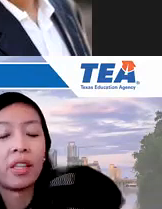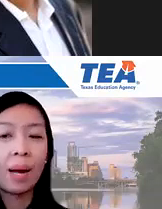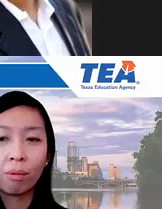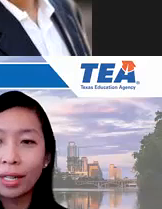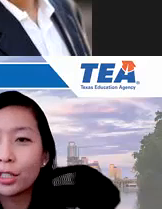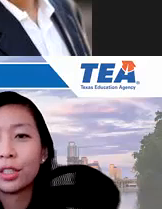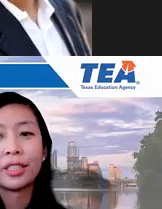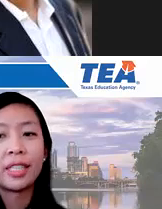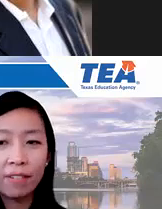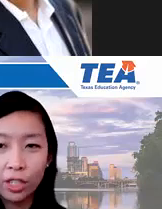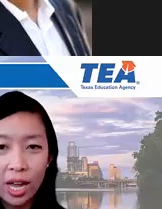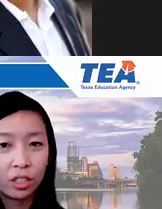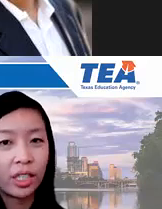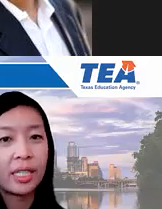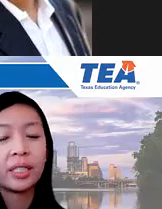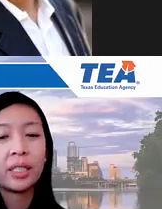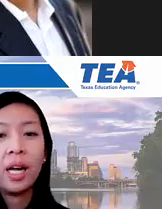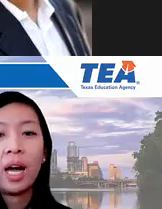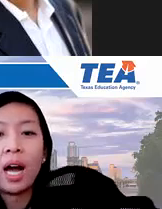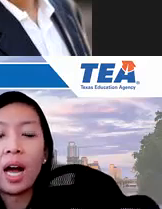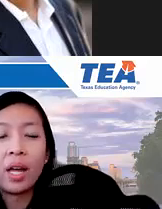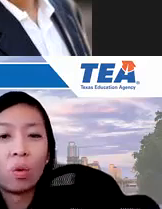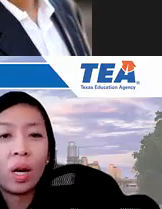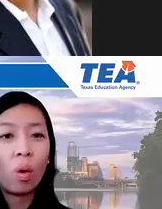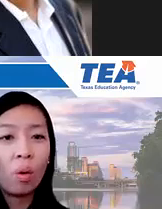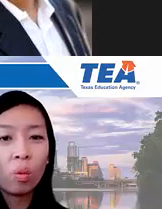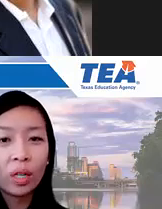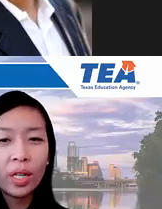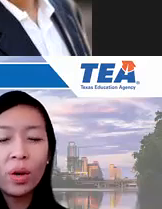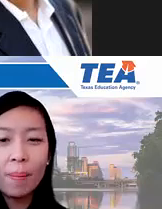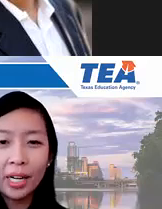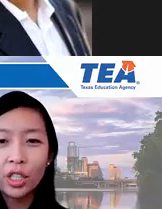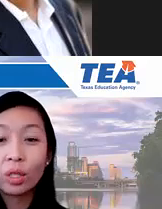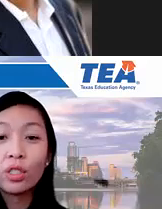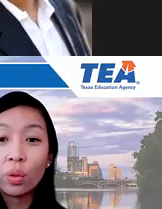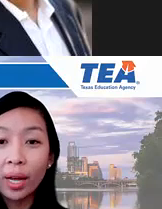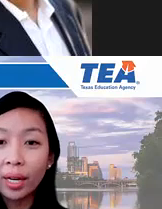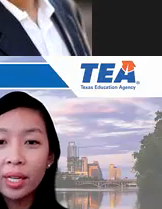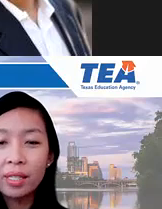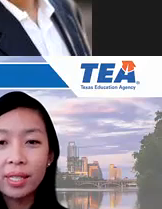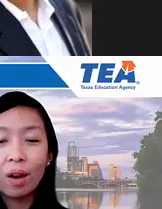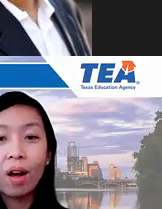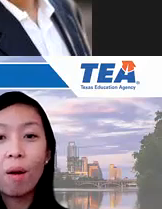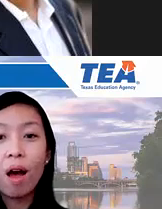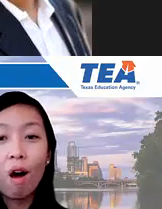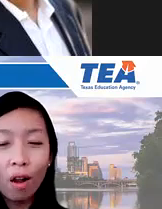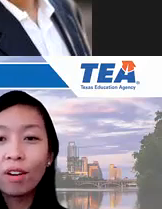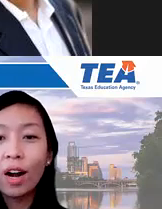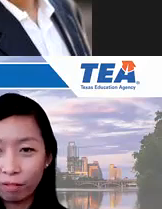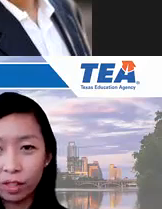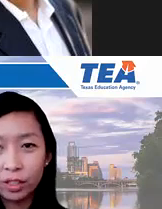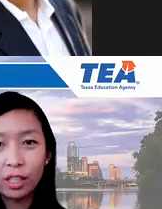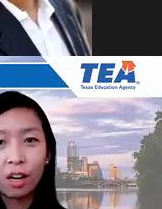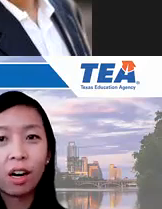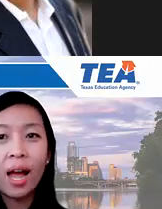focusing on all of the operational staffing challenges. And what we really want to make sure we're doing is that all of